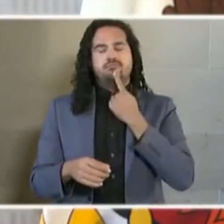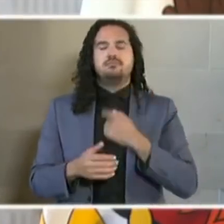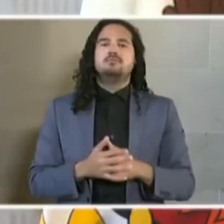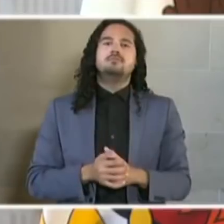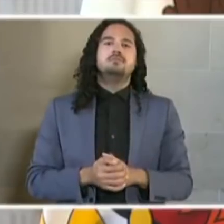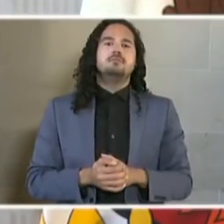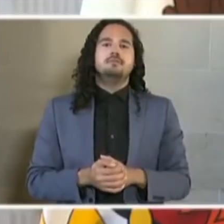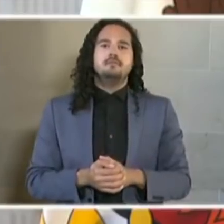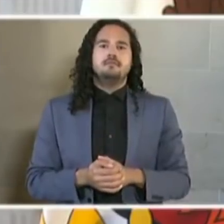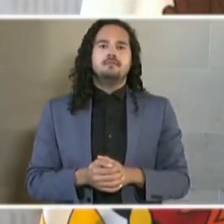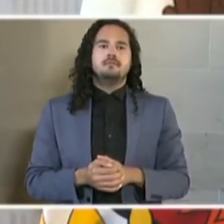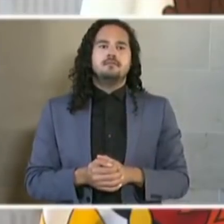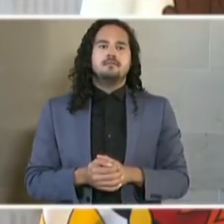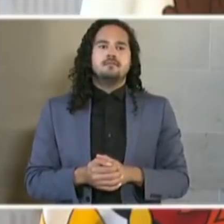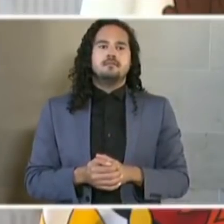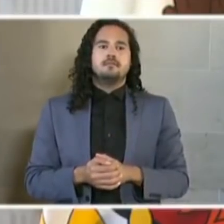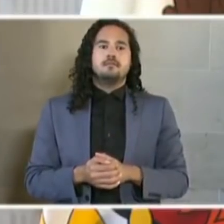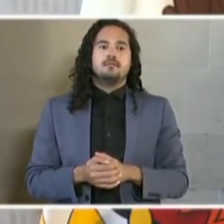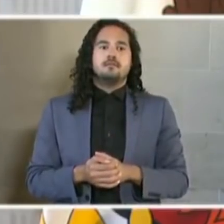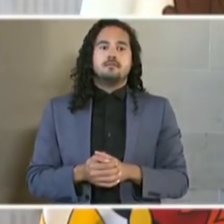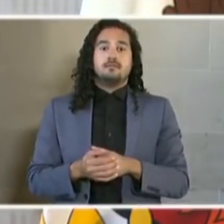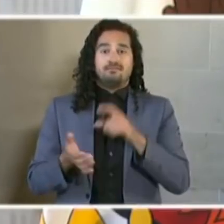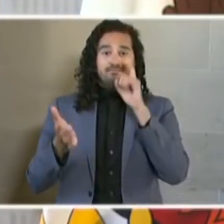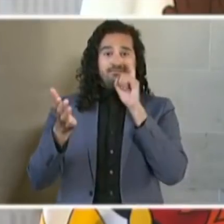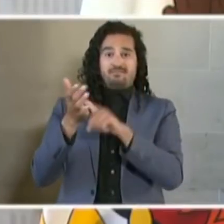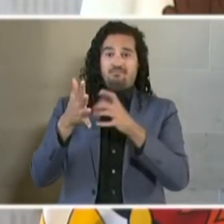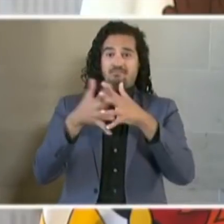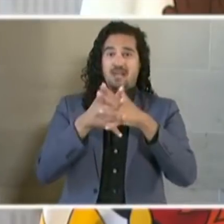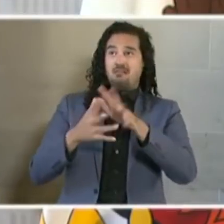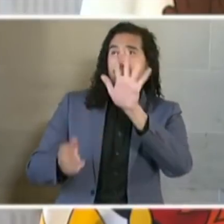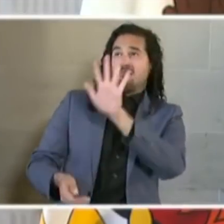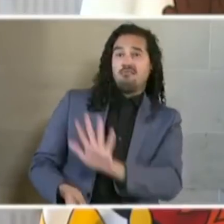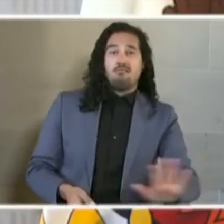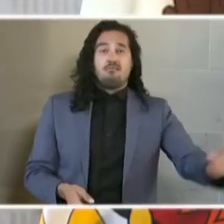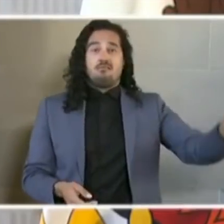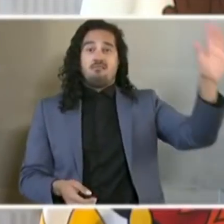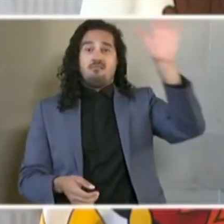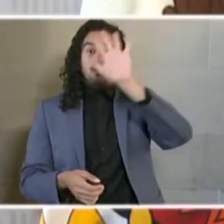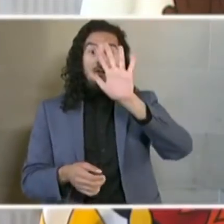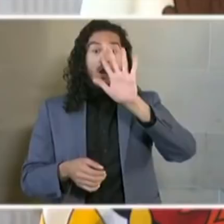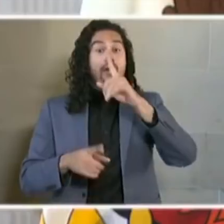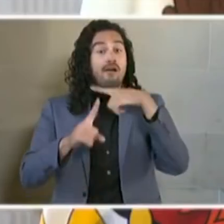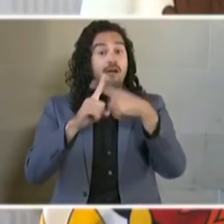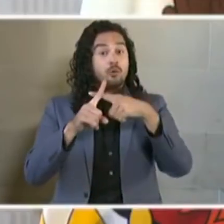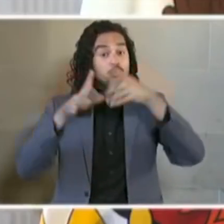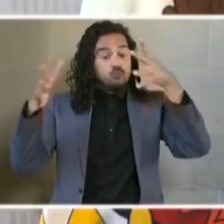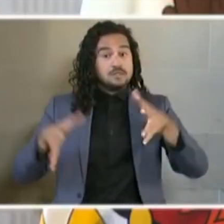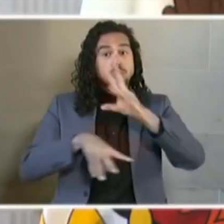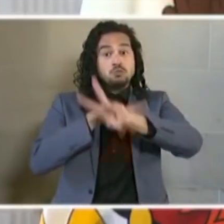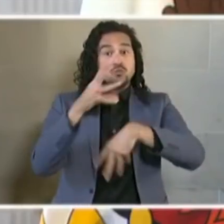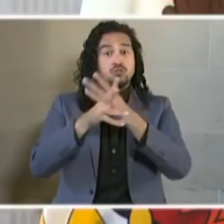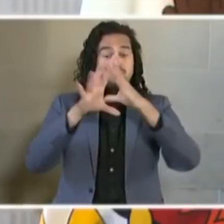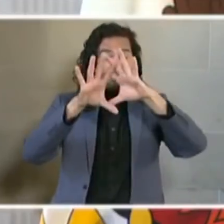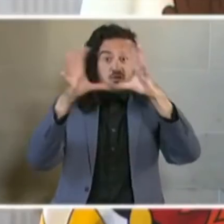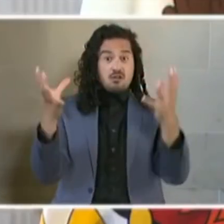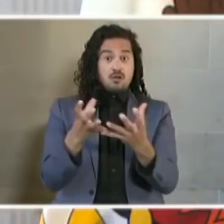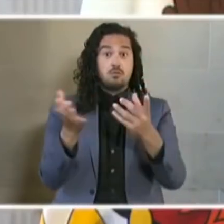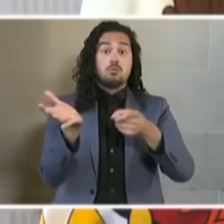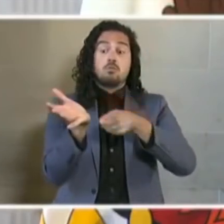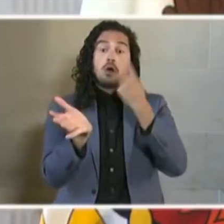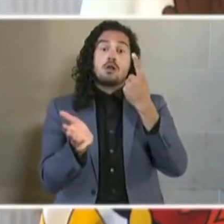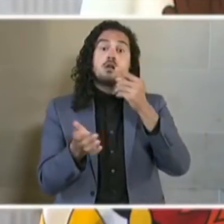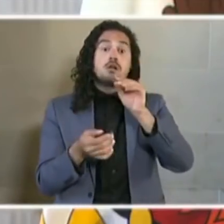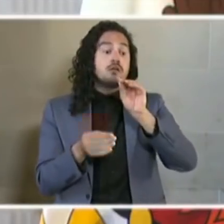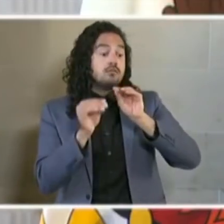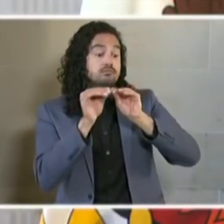Because, as we have seen across the country and around the world, when the virus gets too far ahead, you can't